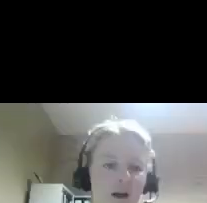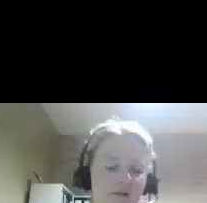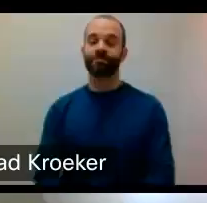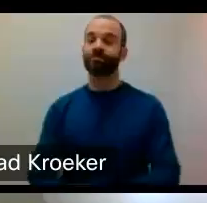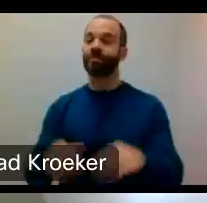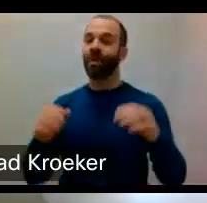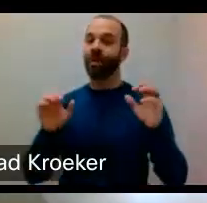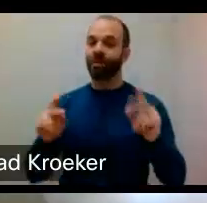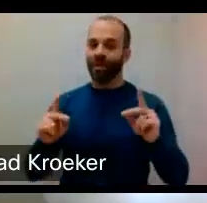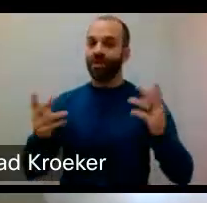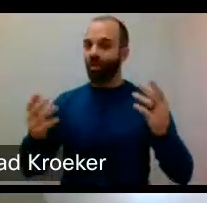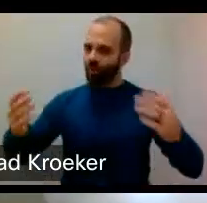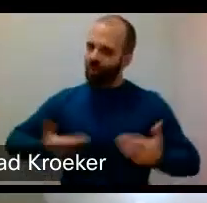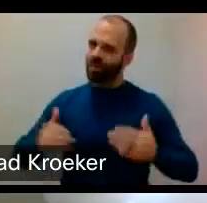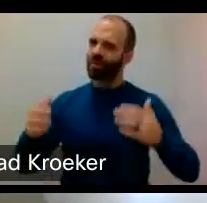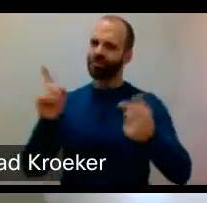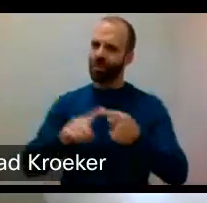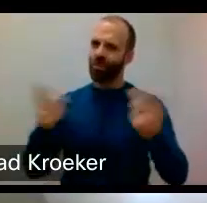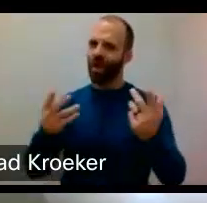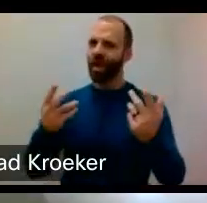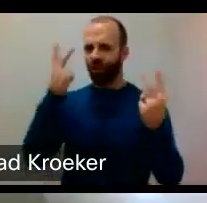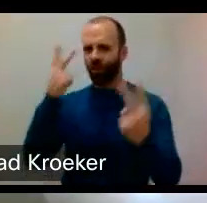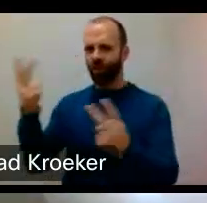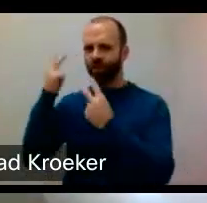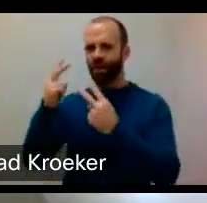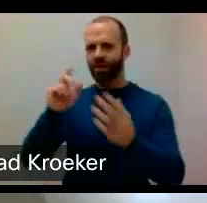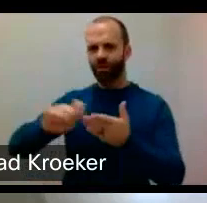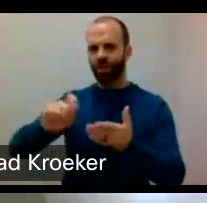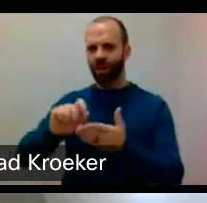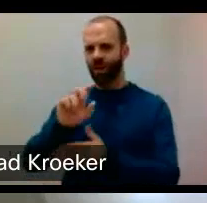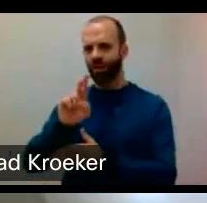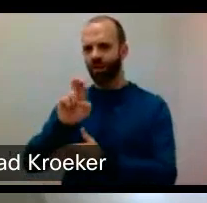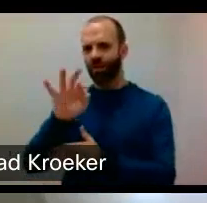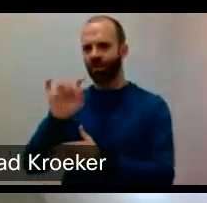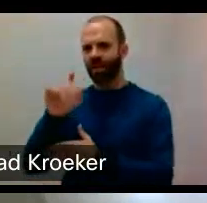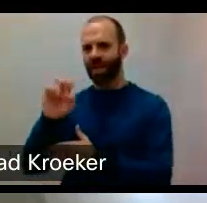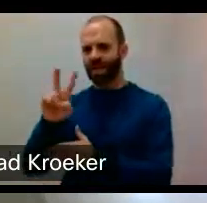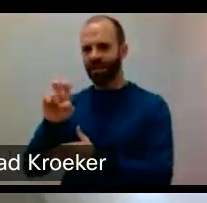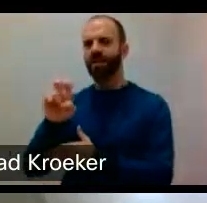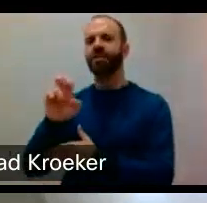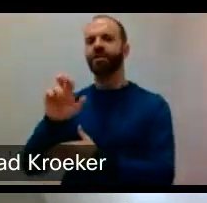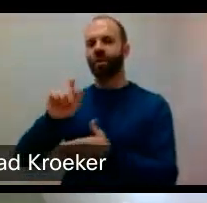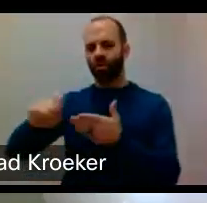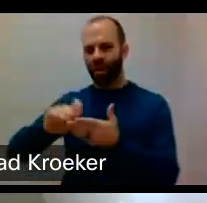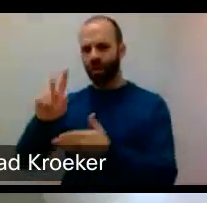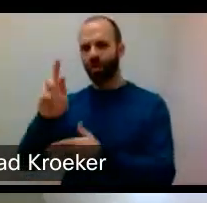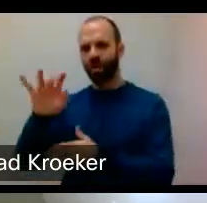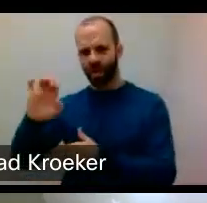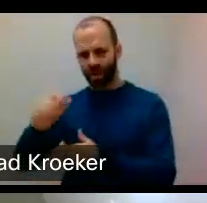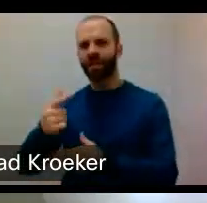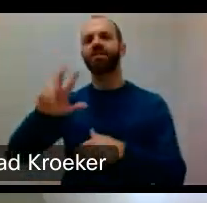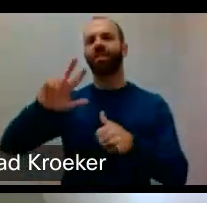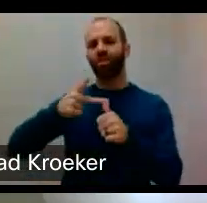All right, so welcome to Reflective Writing. This is the third workshop in the Building Your Writing Foundation workshop series for this